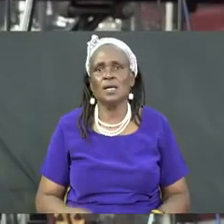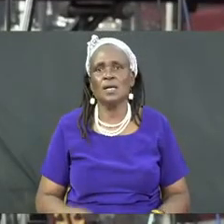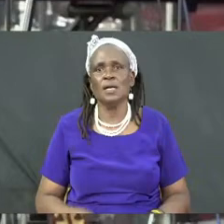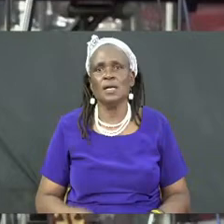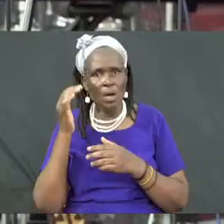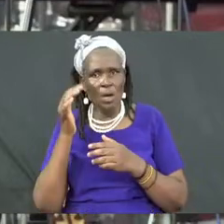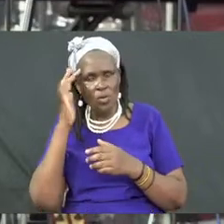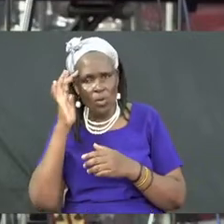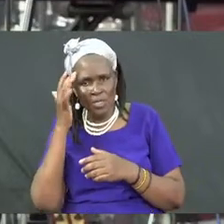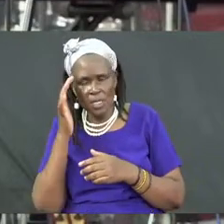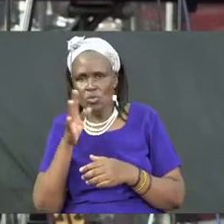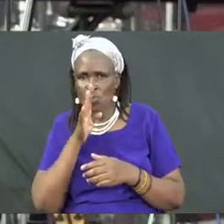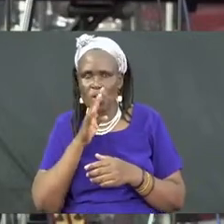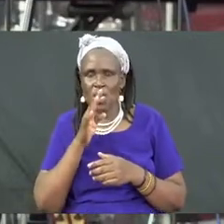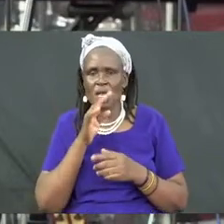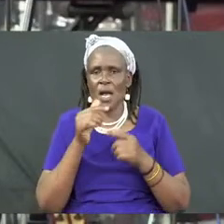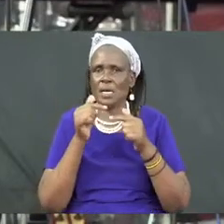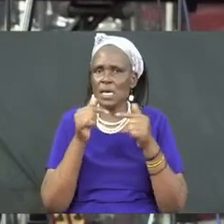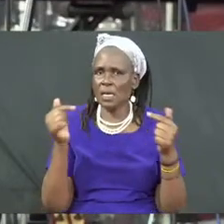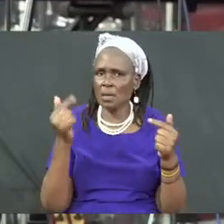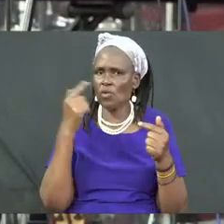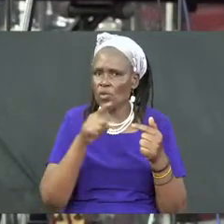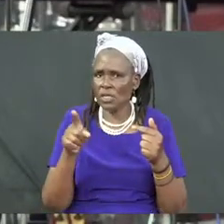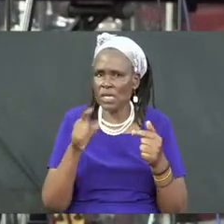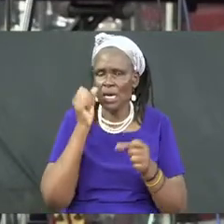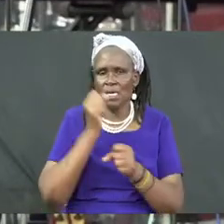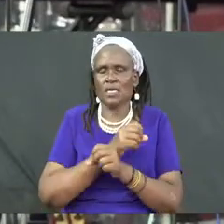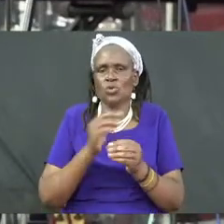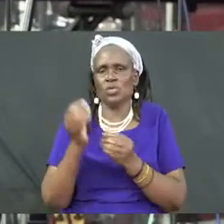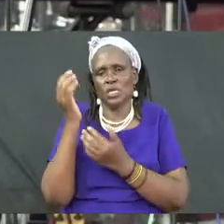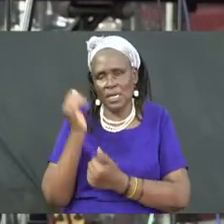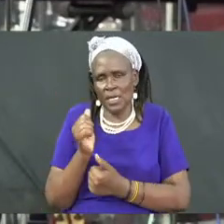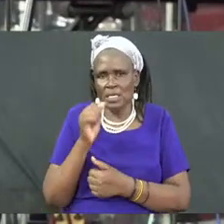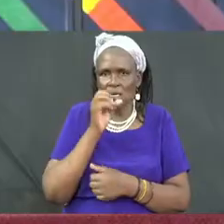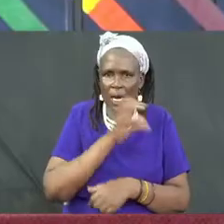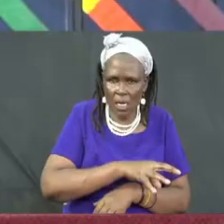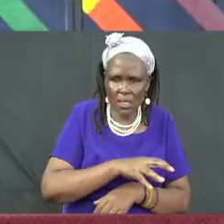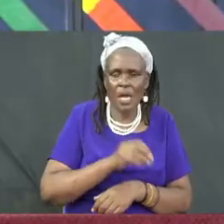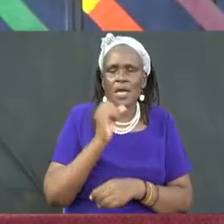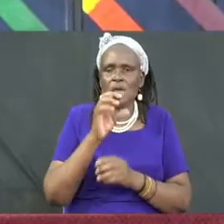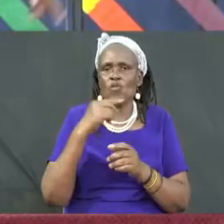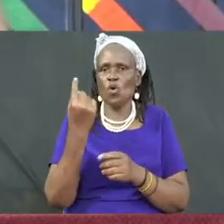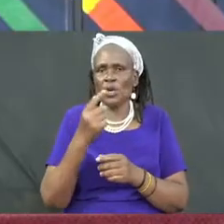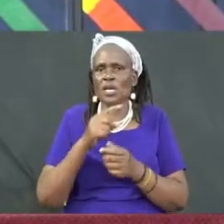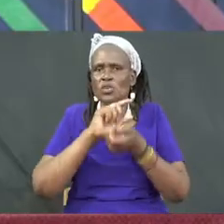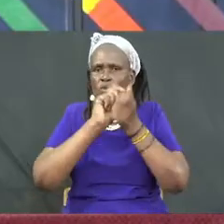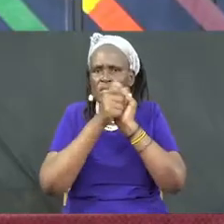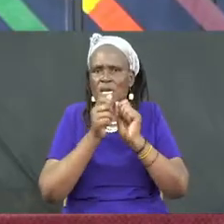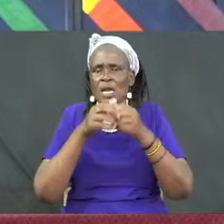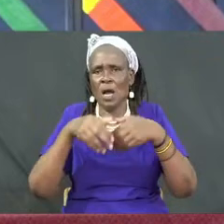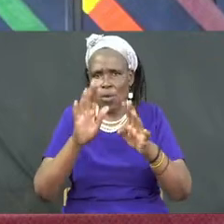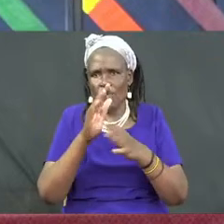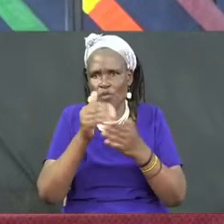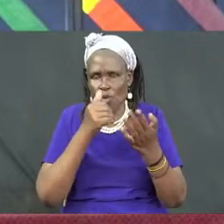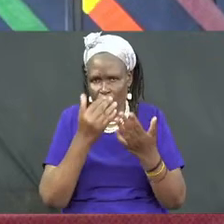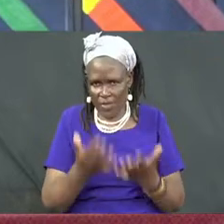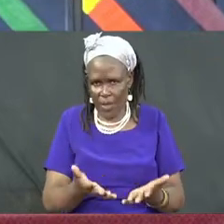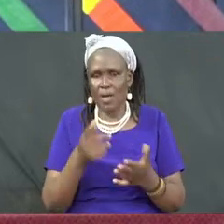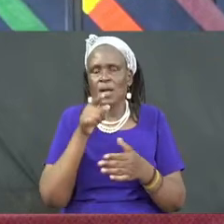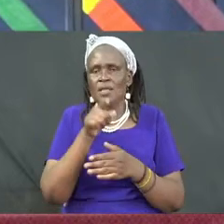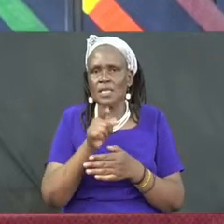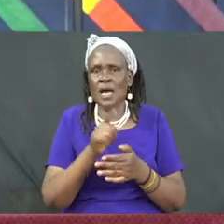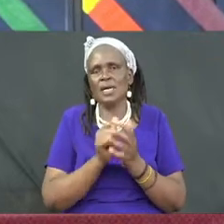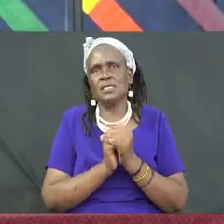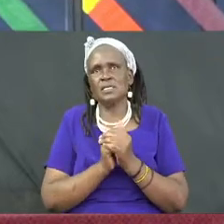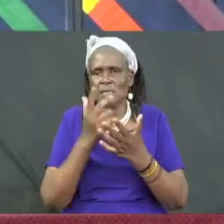of yours doesn't need to curse you. If you only turn away from your God, that witchcraft that you are